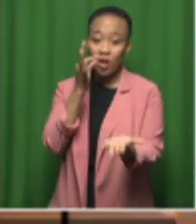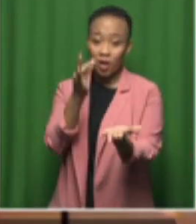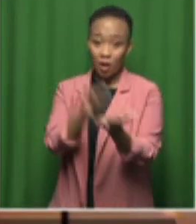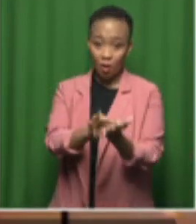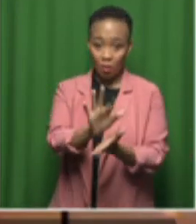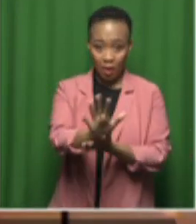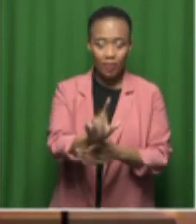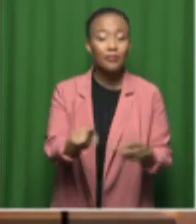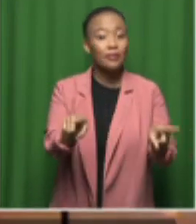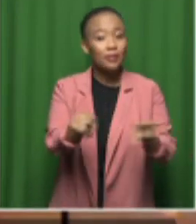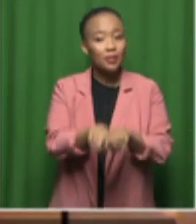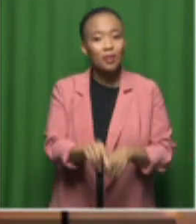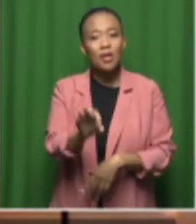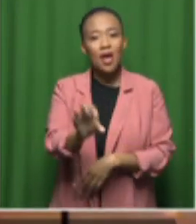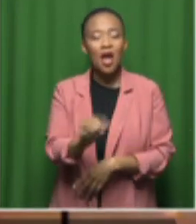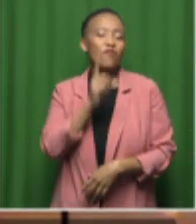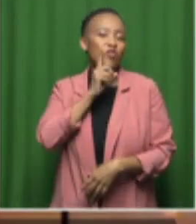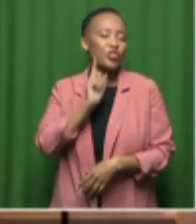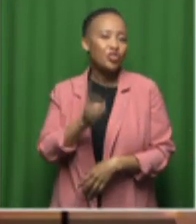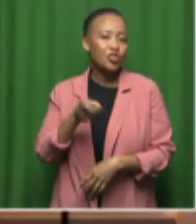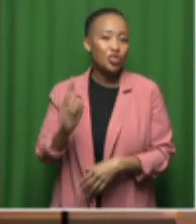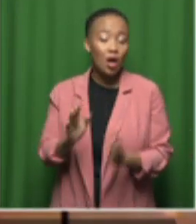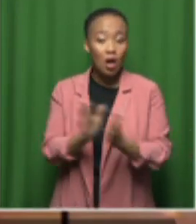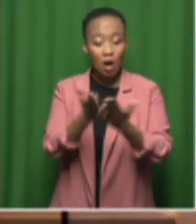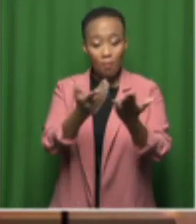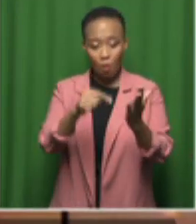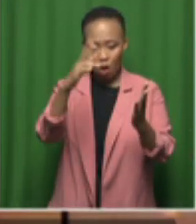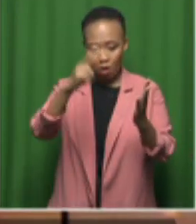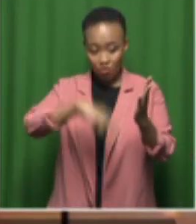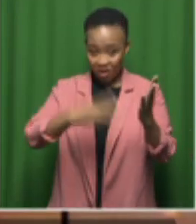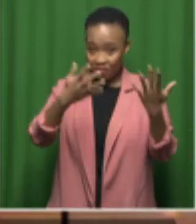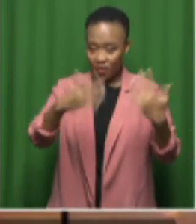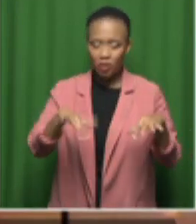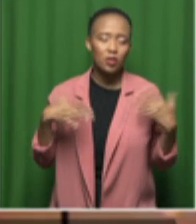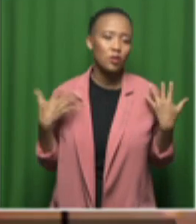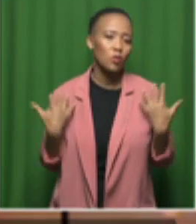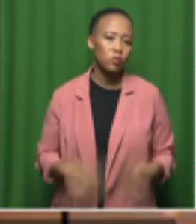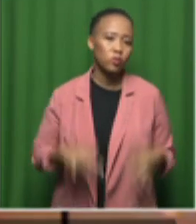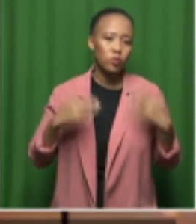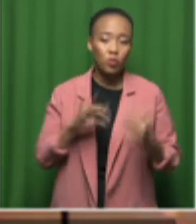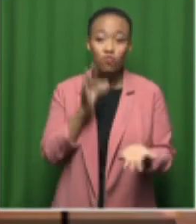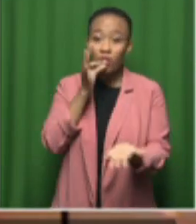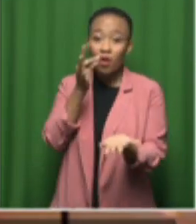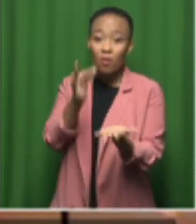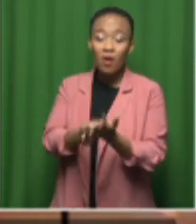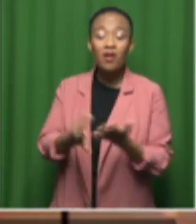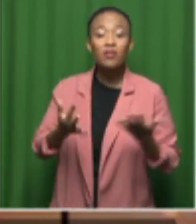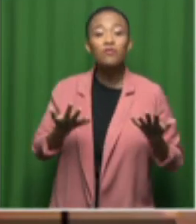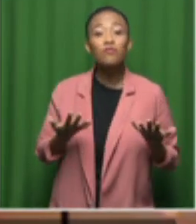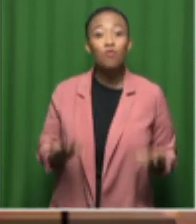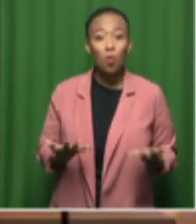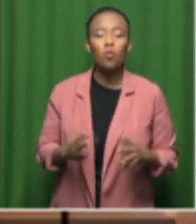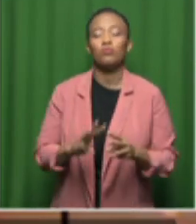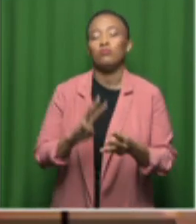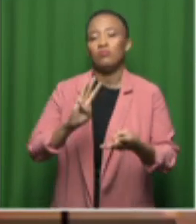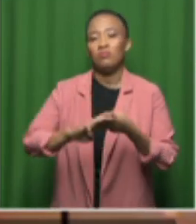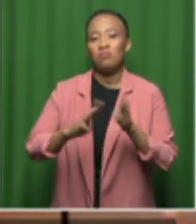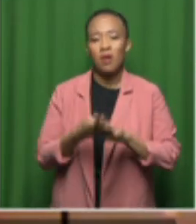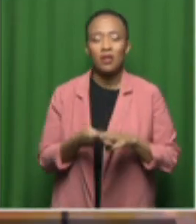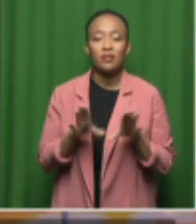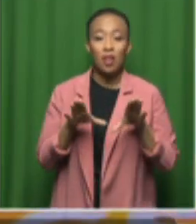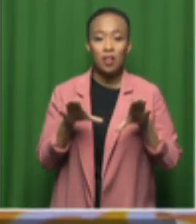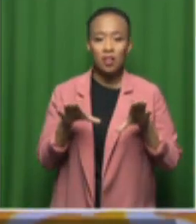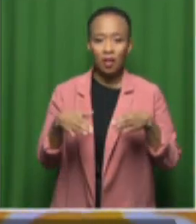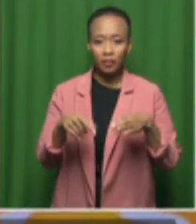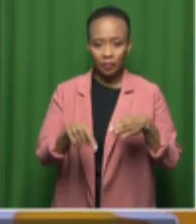who've read that book and they highly recommend it for it during a mathematics class. Okay.